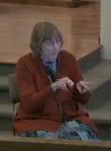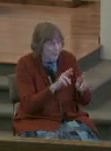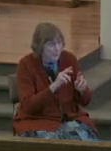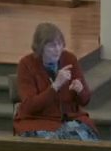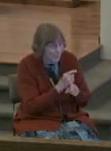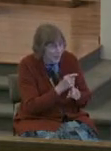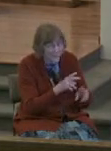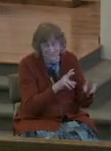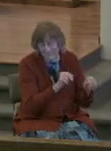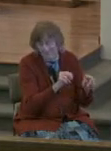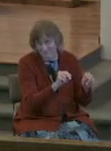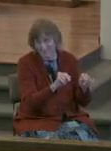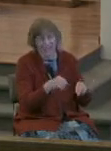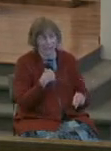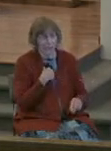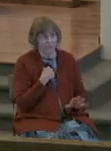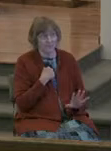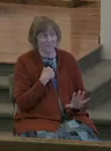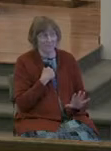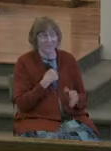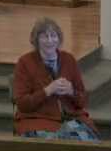way? I wouldn't.